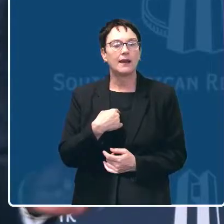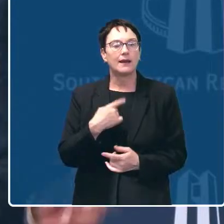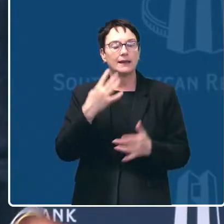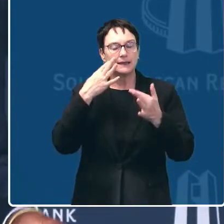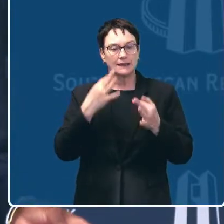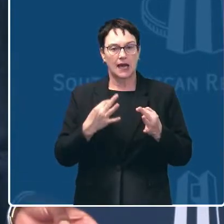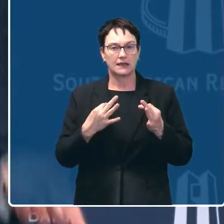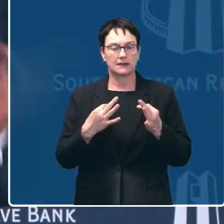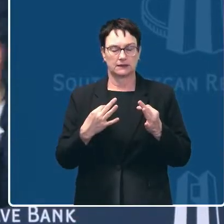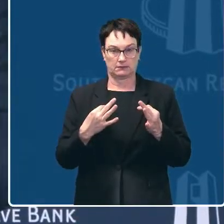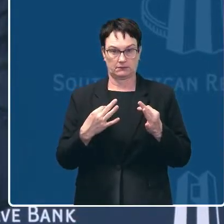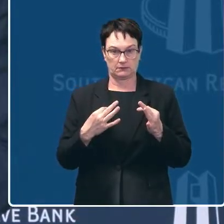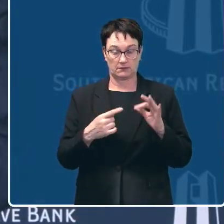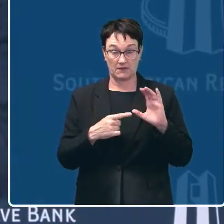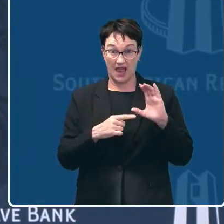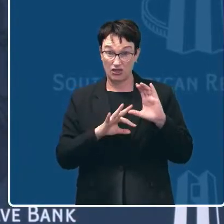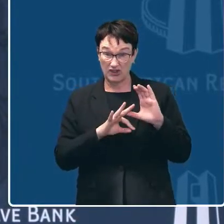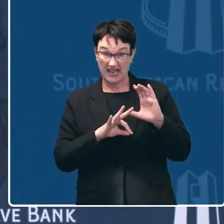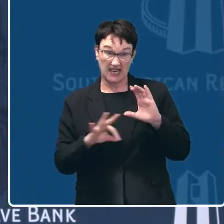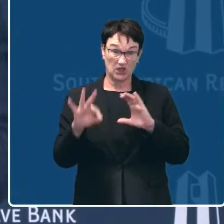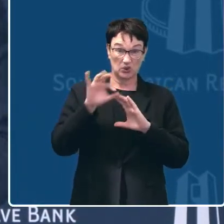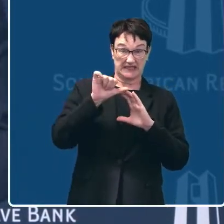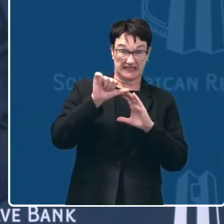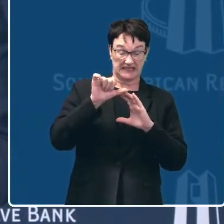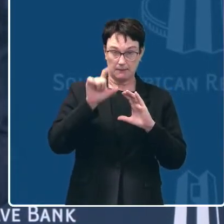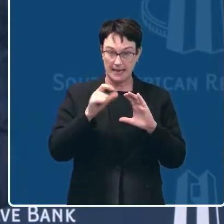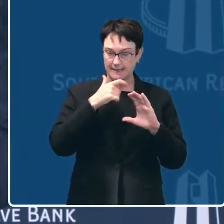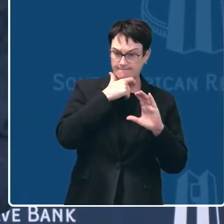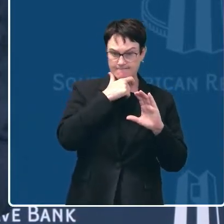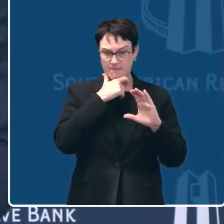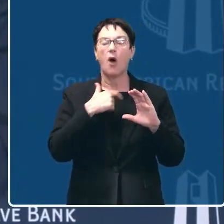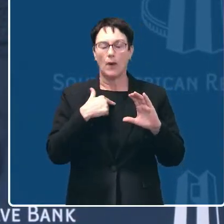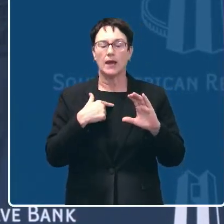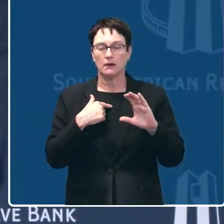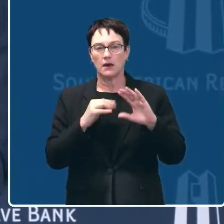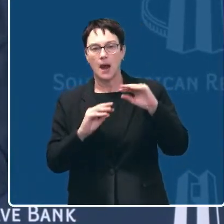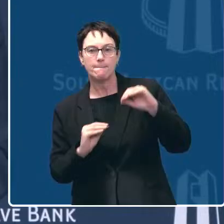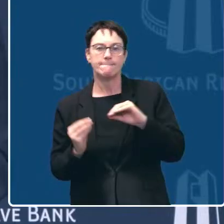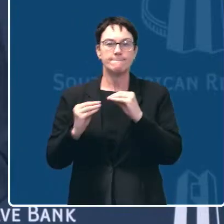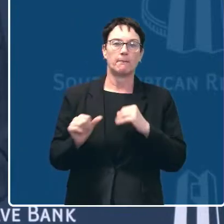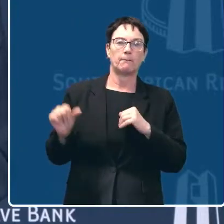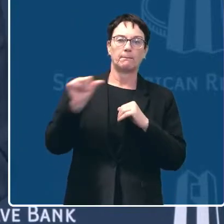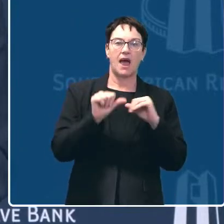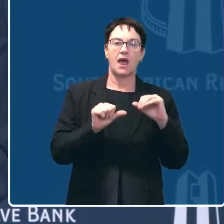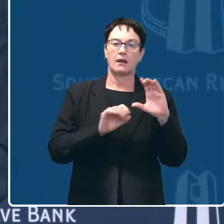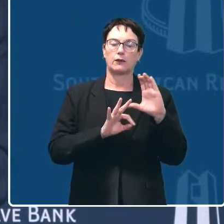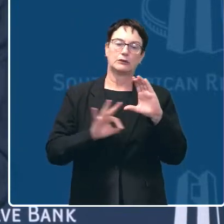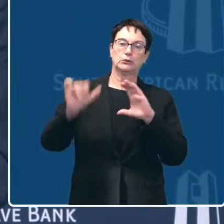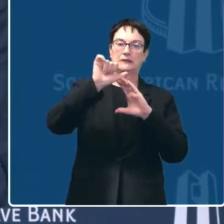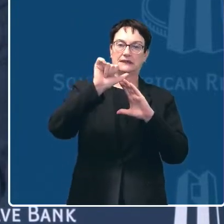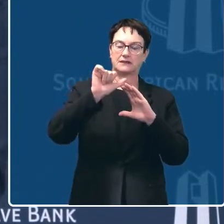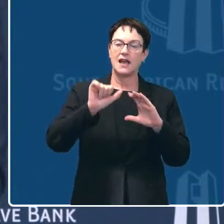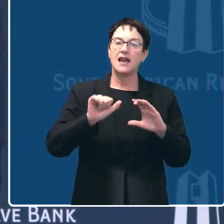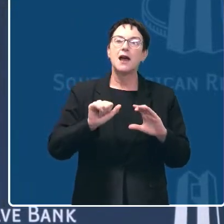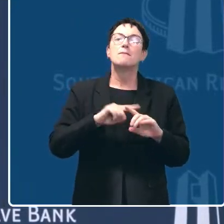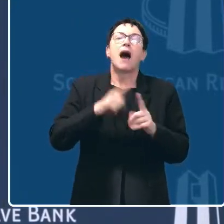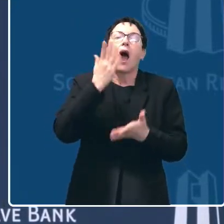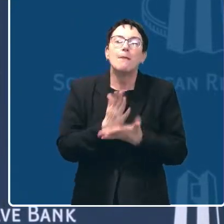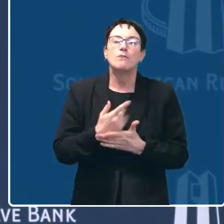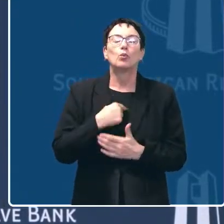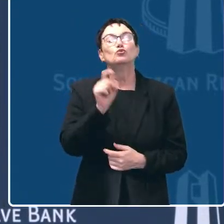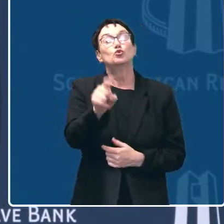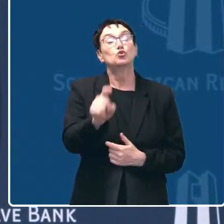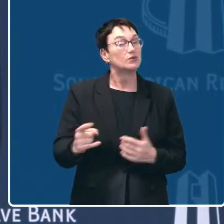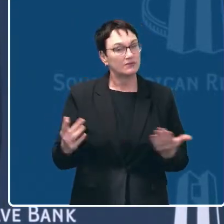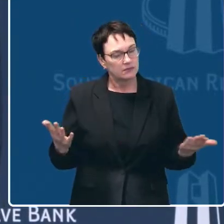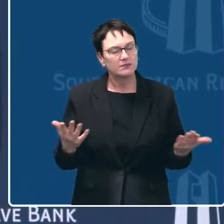3 to 6 instead of sticking with the 3 to 5 and say we have experienced a shock. Instead of